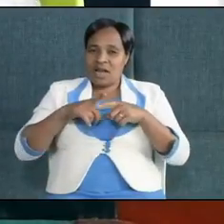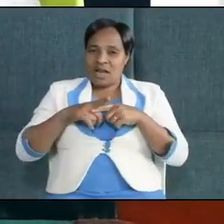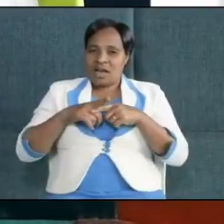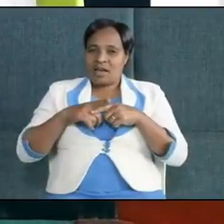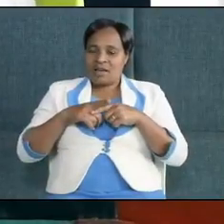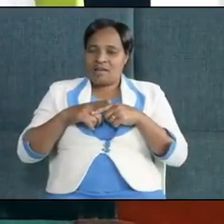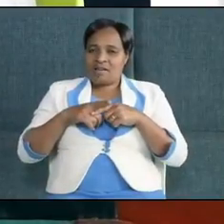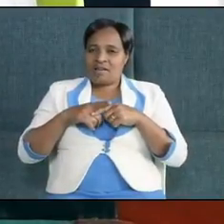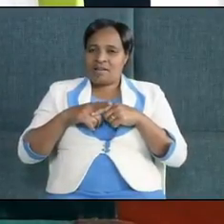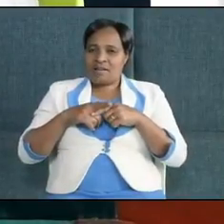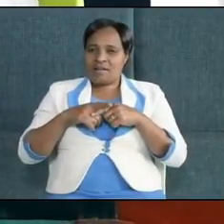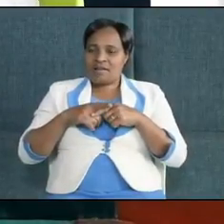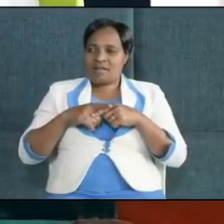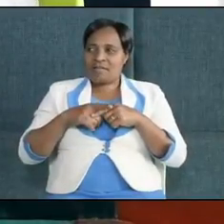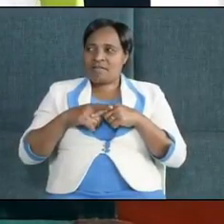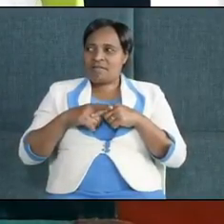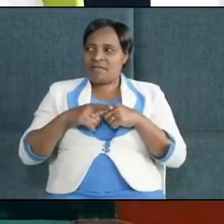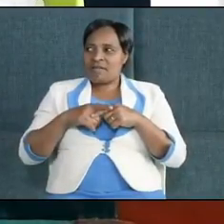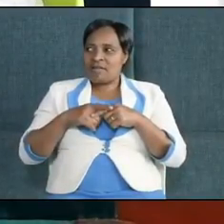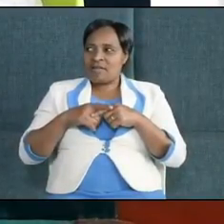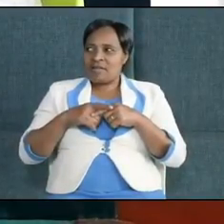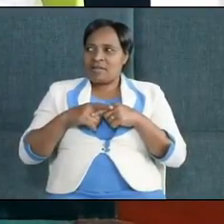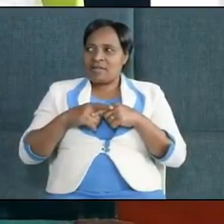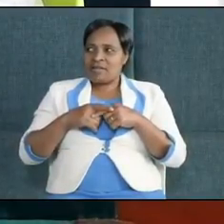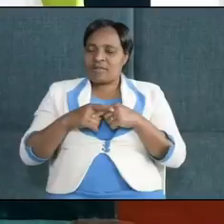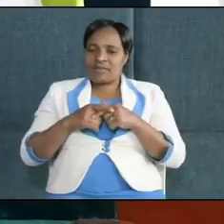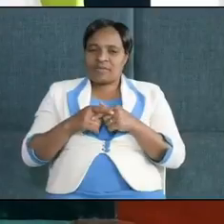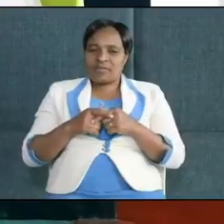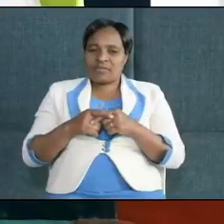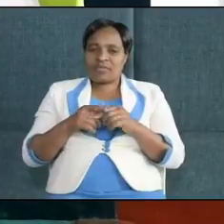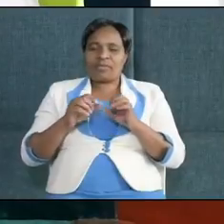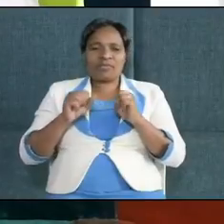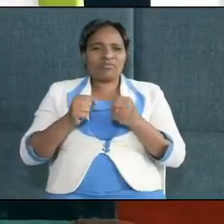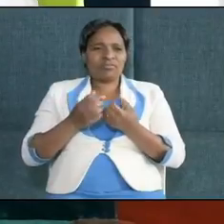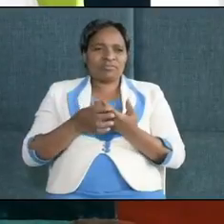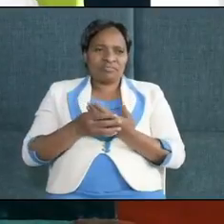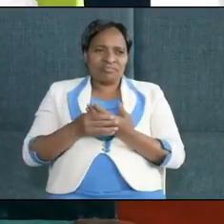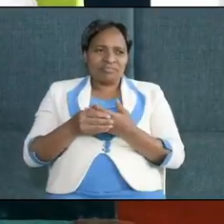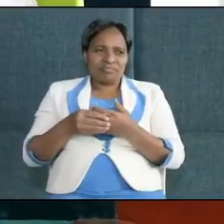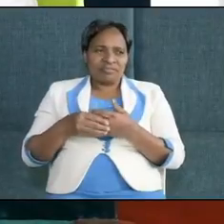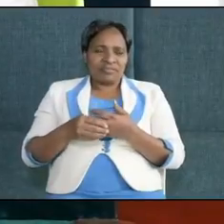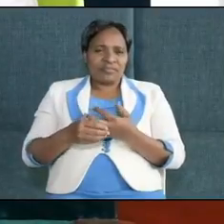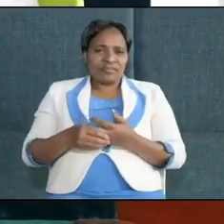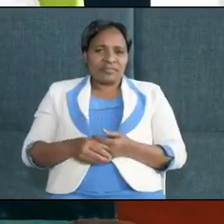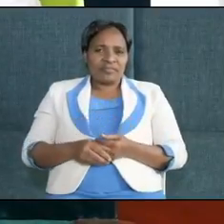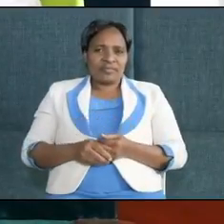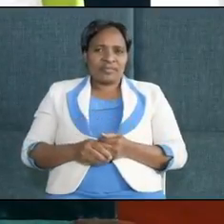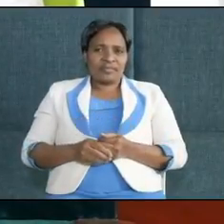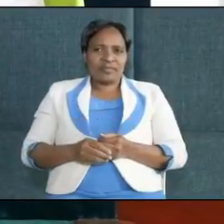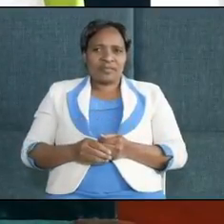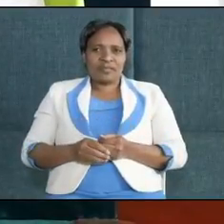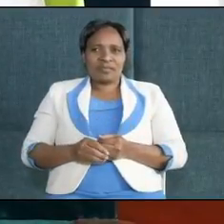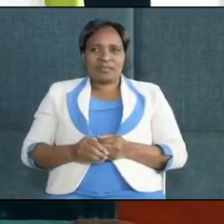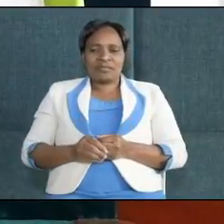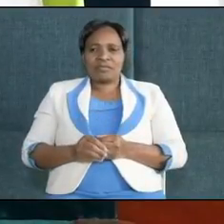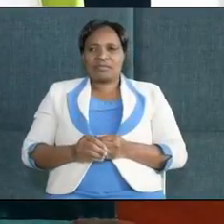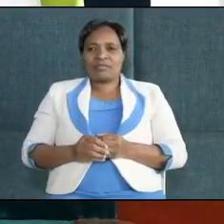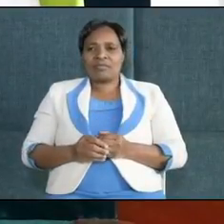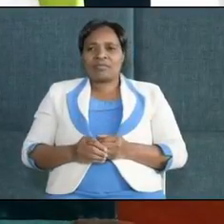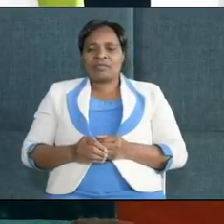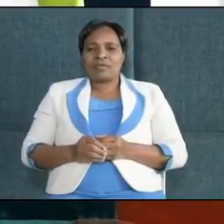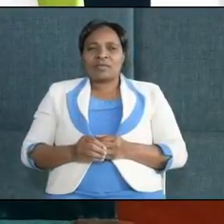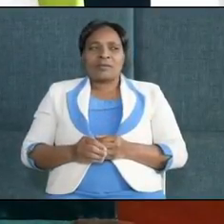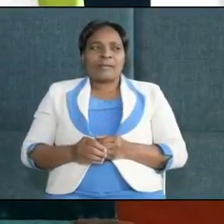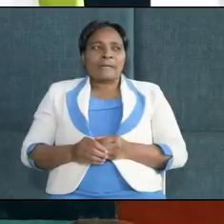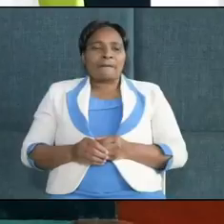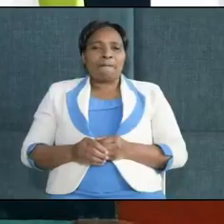Ooh, happy day, boys and girls. This is Teacher Agneta, and today we have a fantastic team from Primary A.